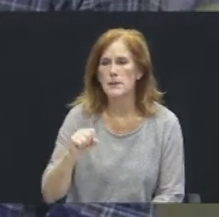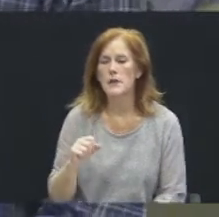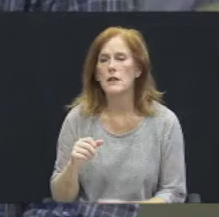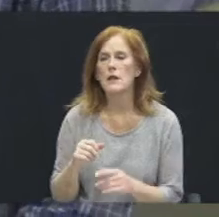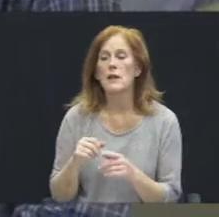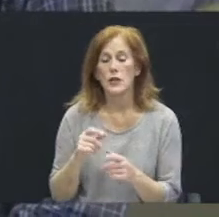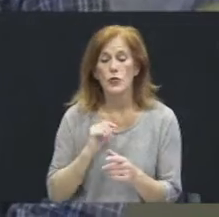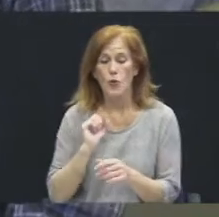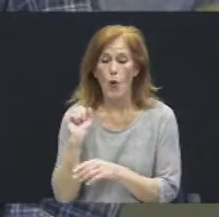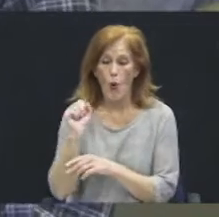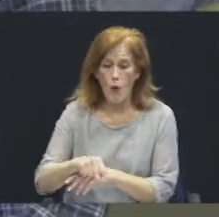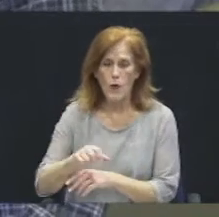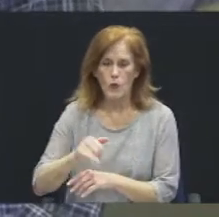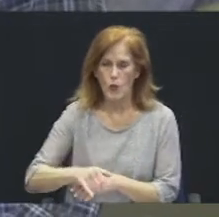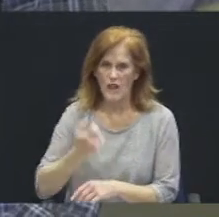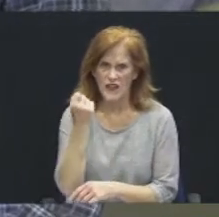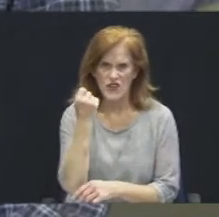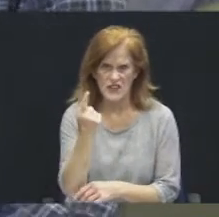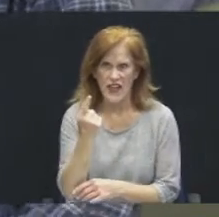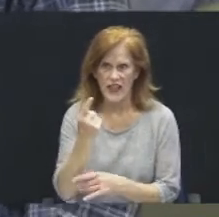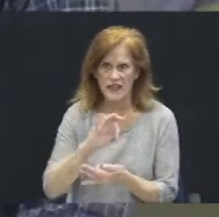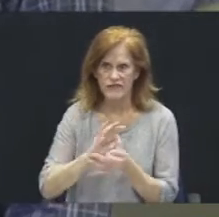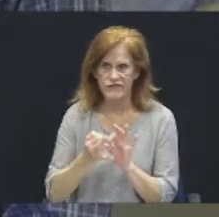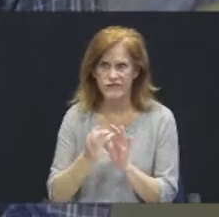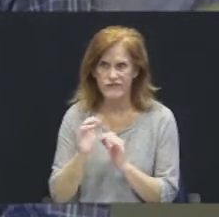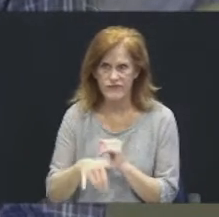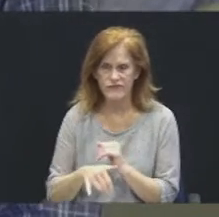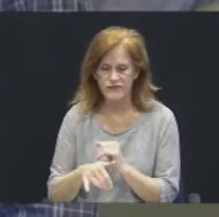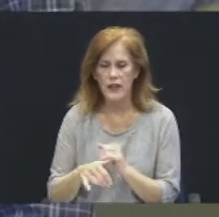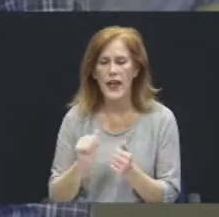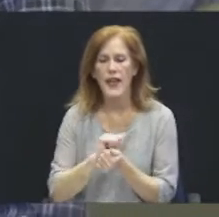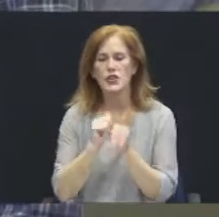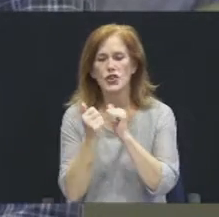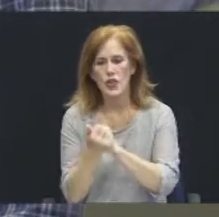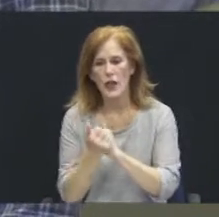that interpretation and